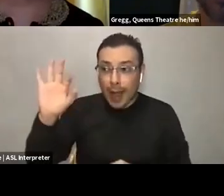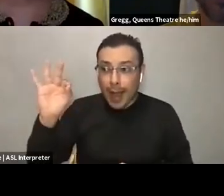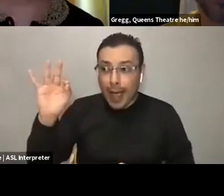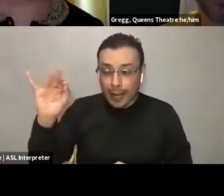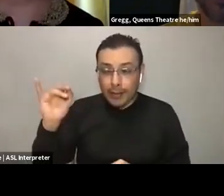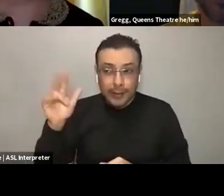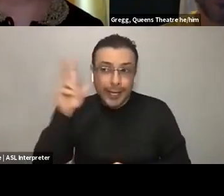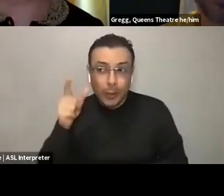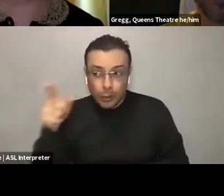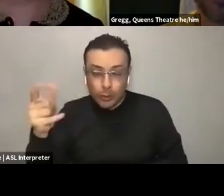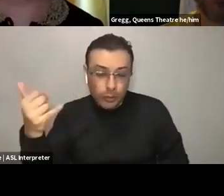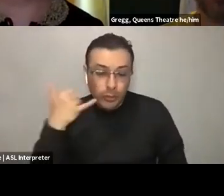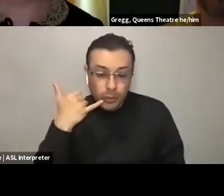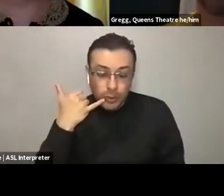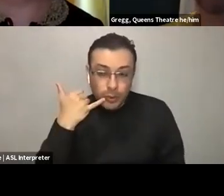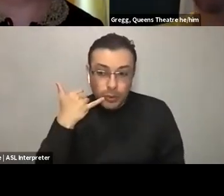on your phone.